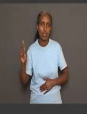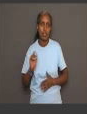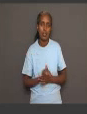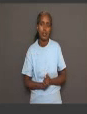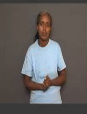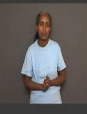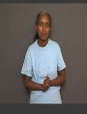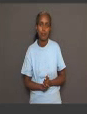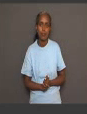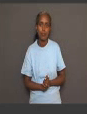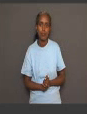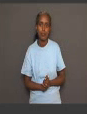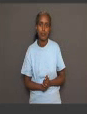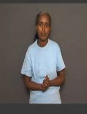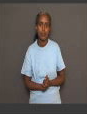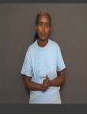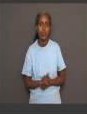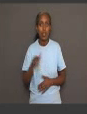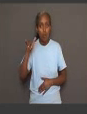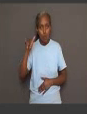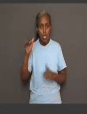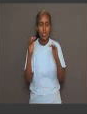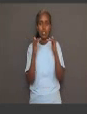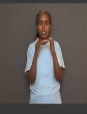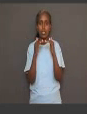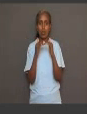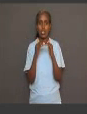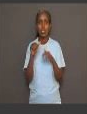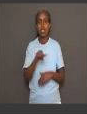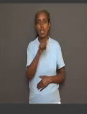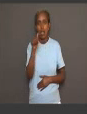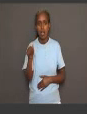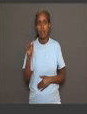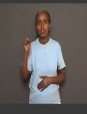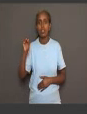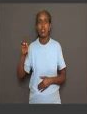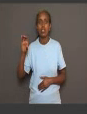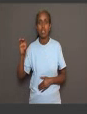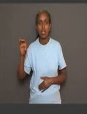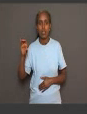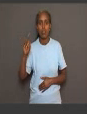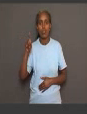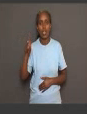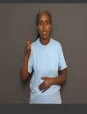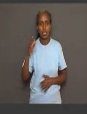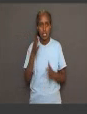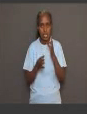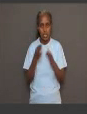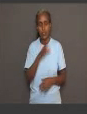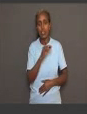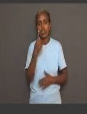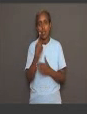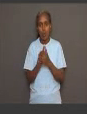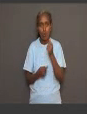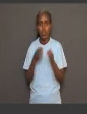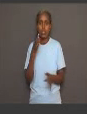1. Y equals arcsecant of x if and